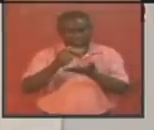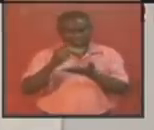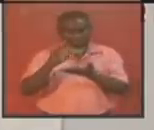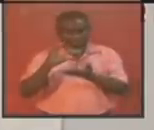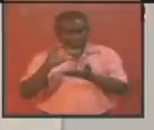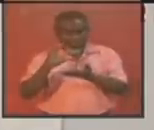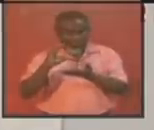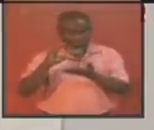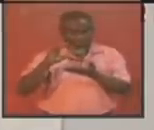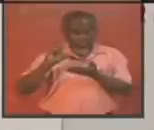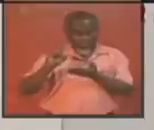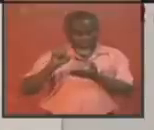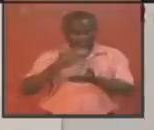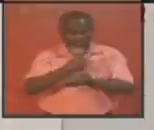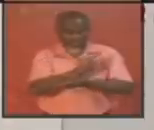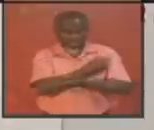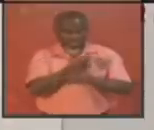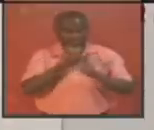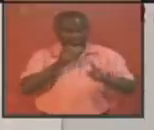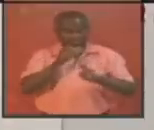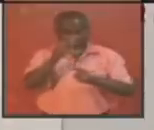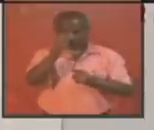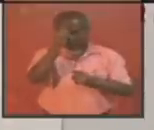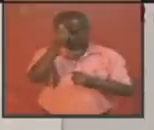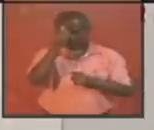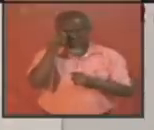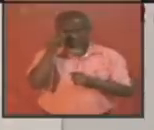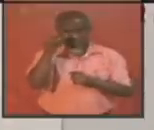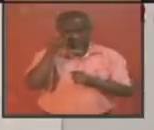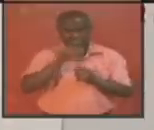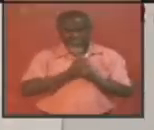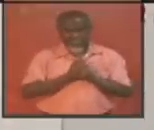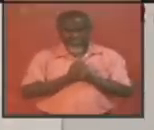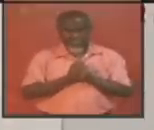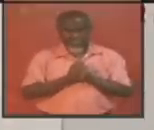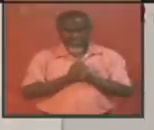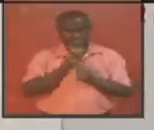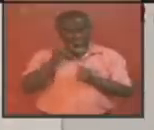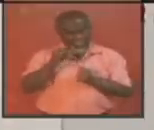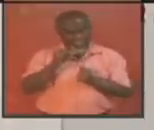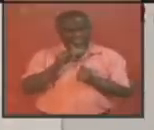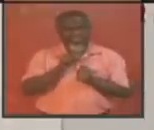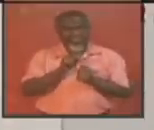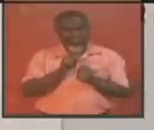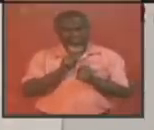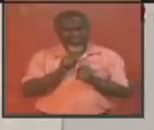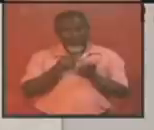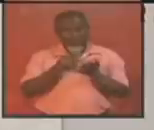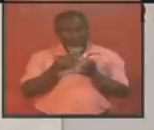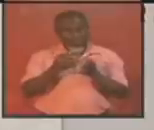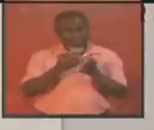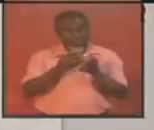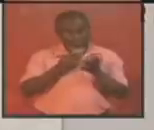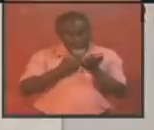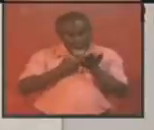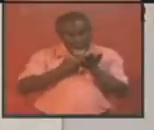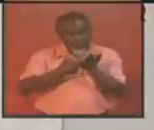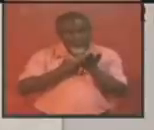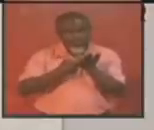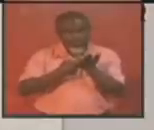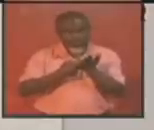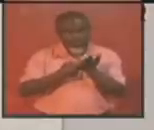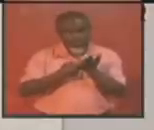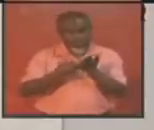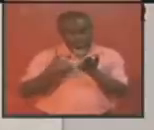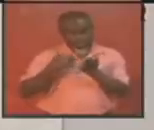250,000 doses. That has been the focus of the engagement. We are well aware that with respect to two other